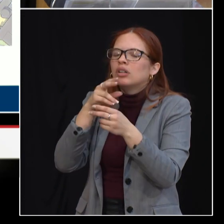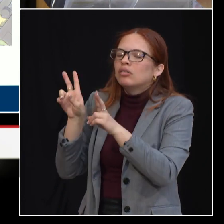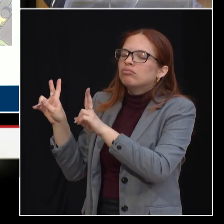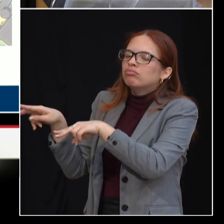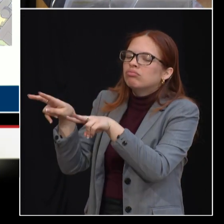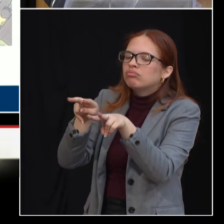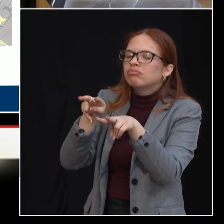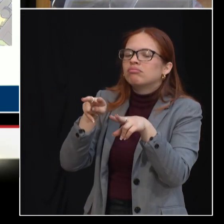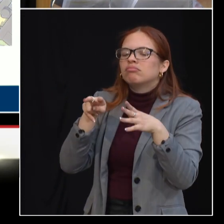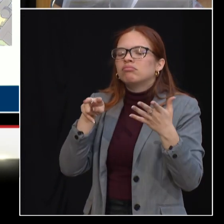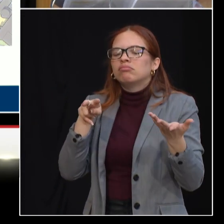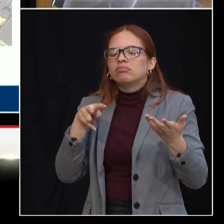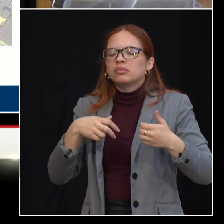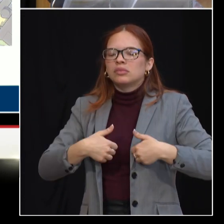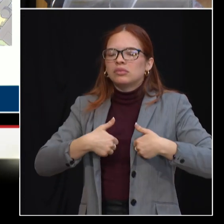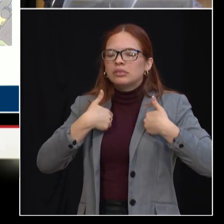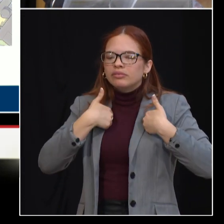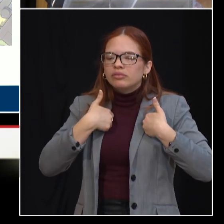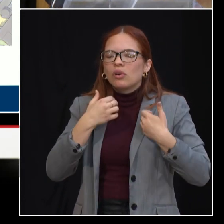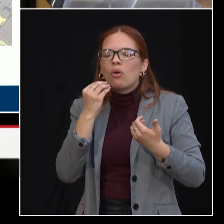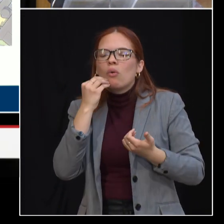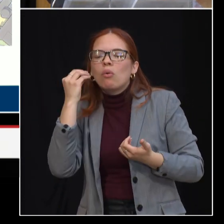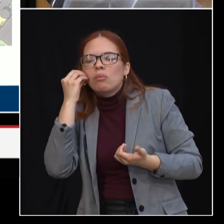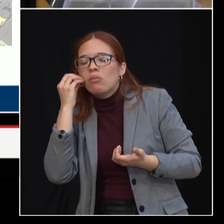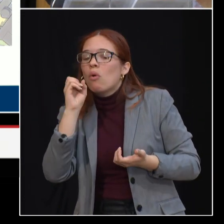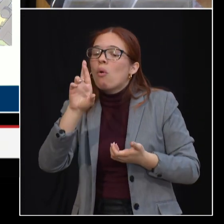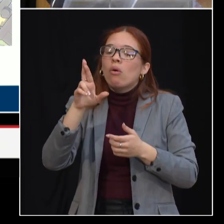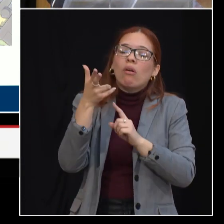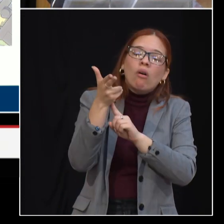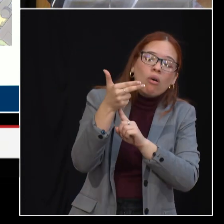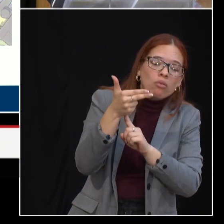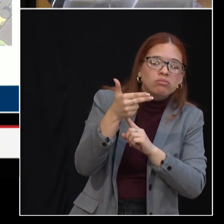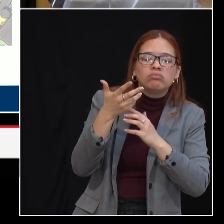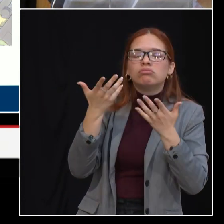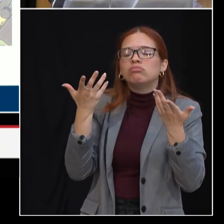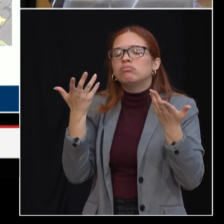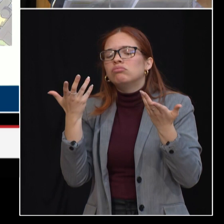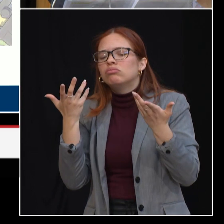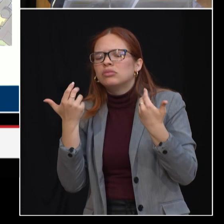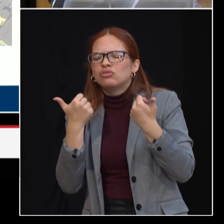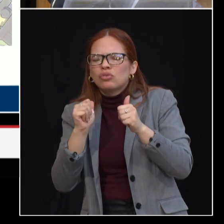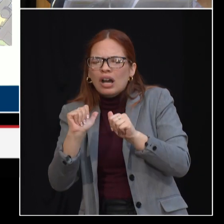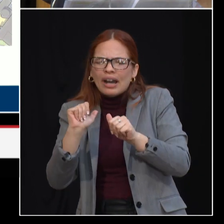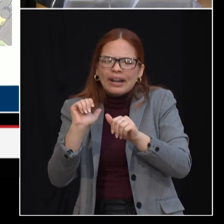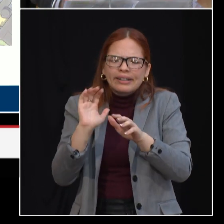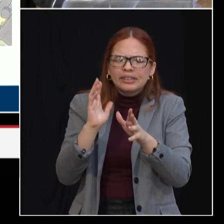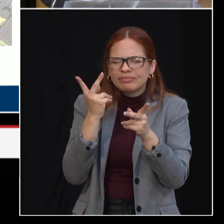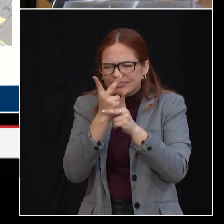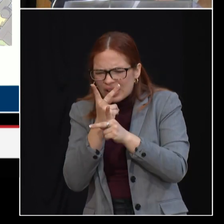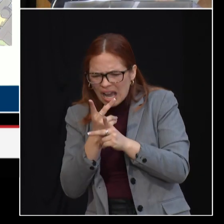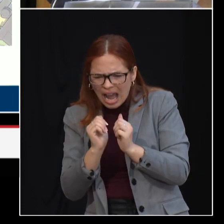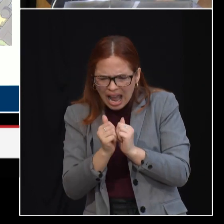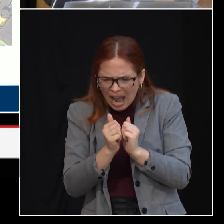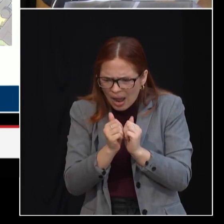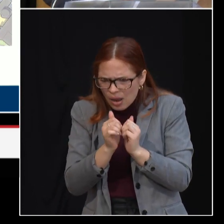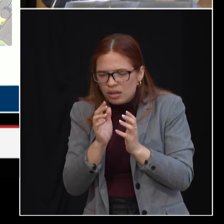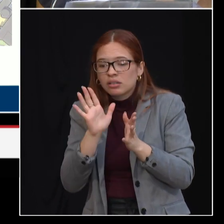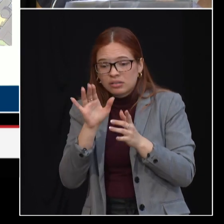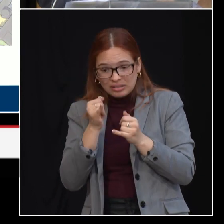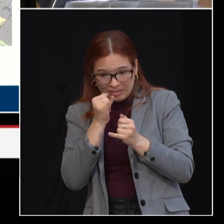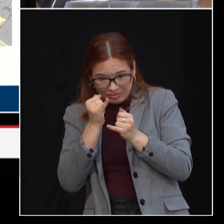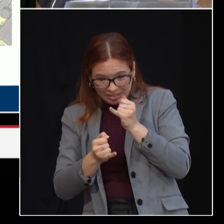hotel balconies. The RFP is in its final stages of drafting, and we would actually like to issue it this month.